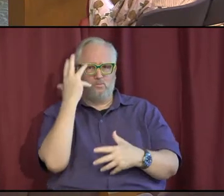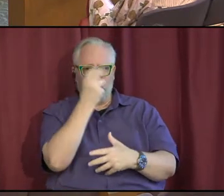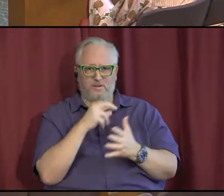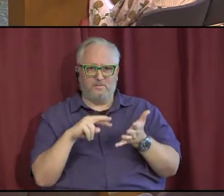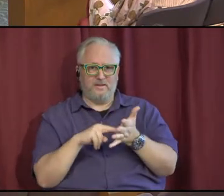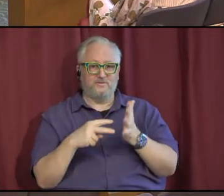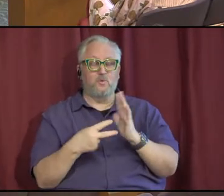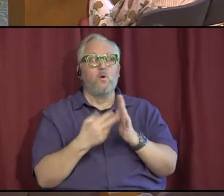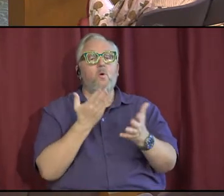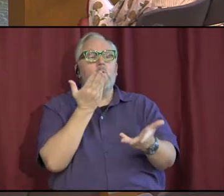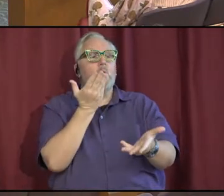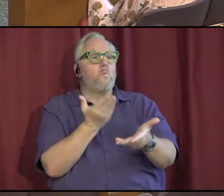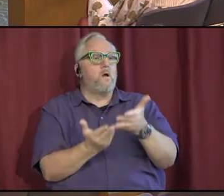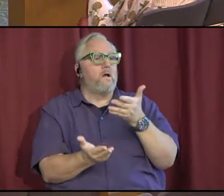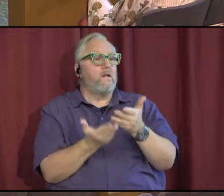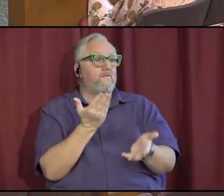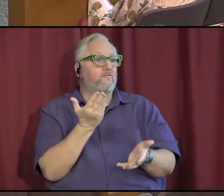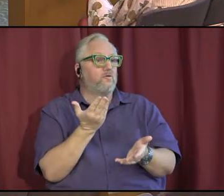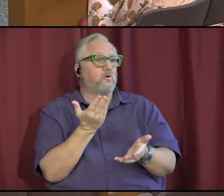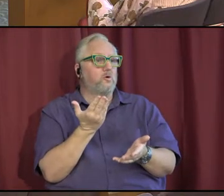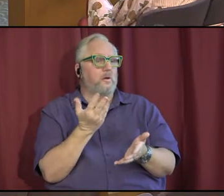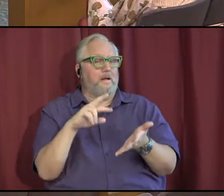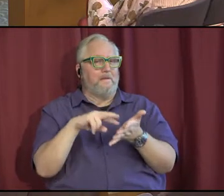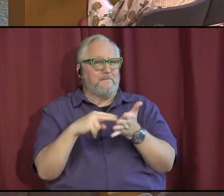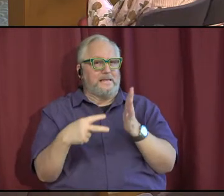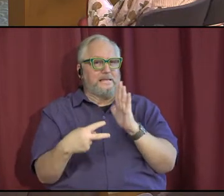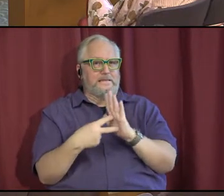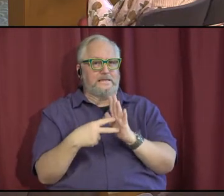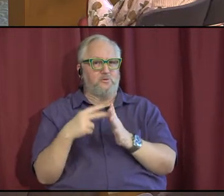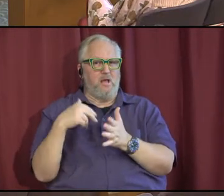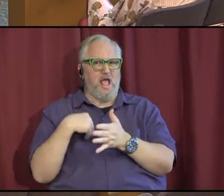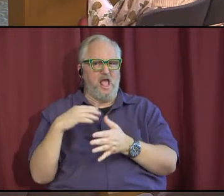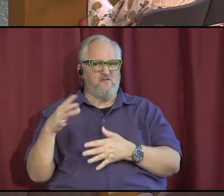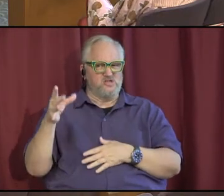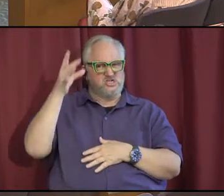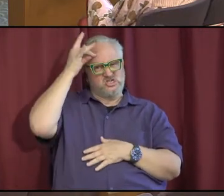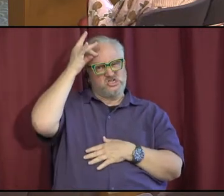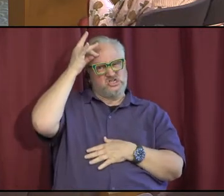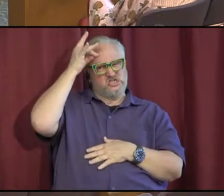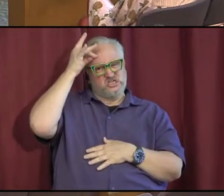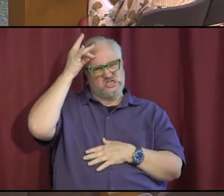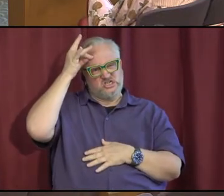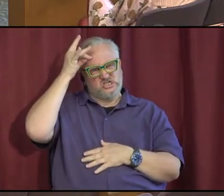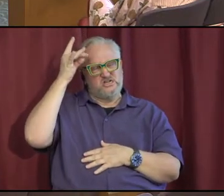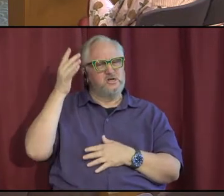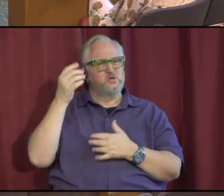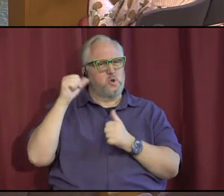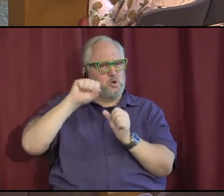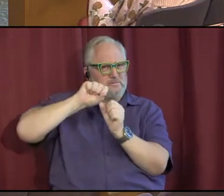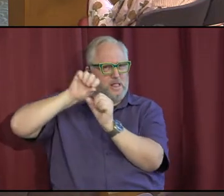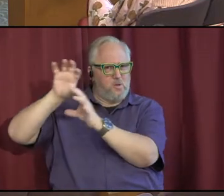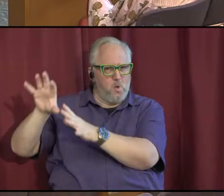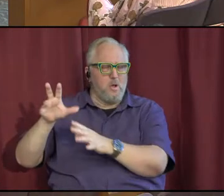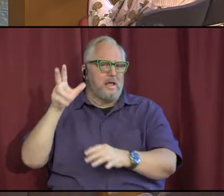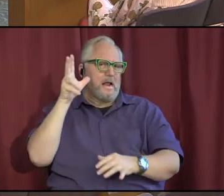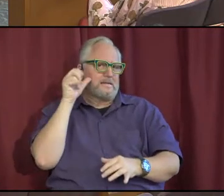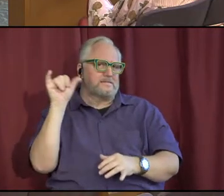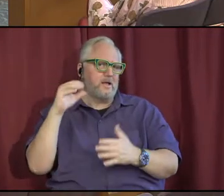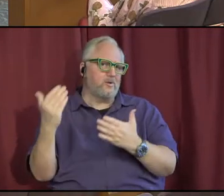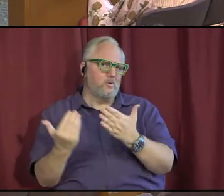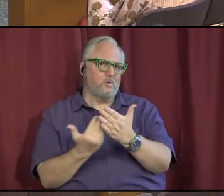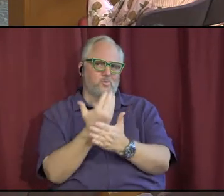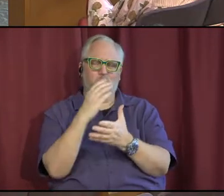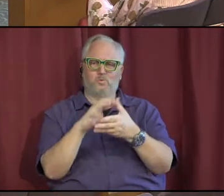if that's true for somebody, and try to hear it as if it were something you've never heard before. And finally, to help